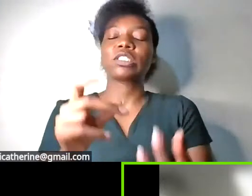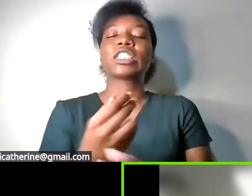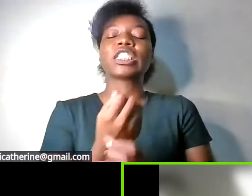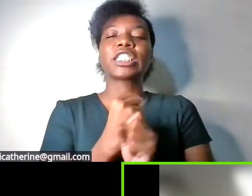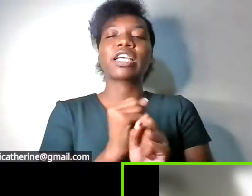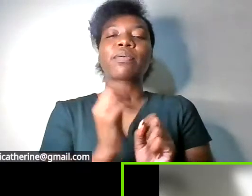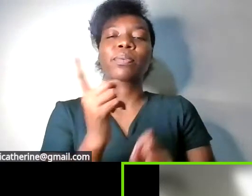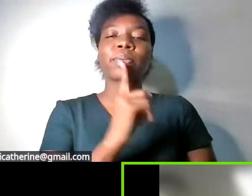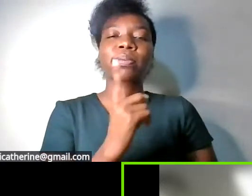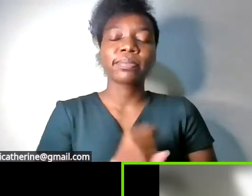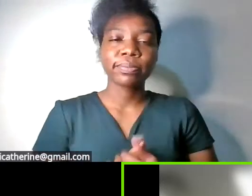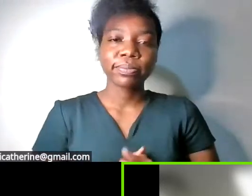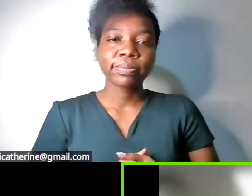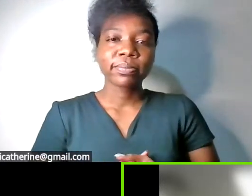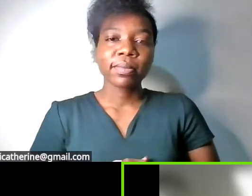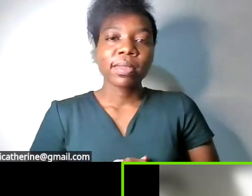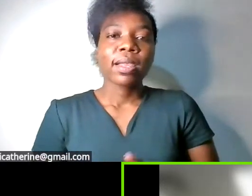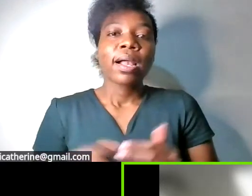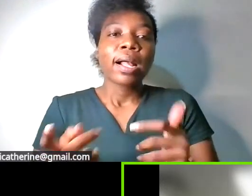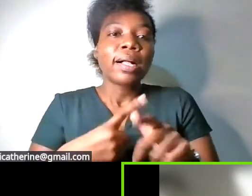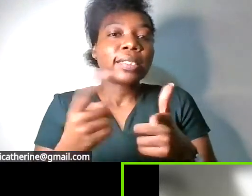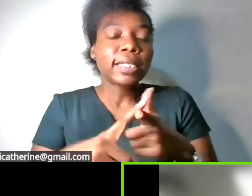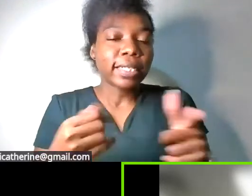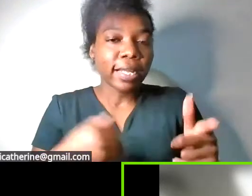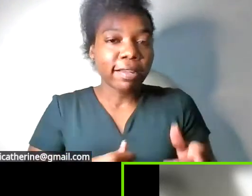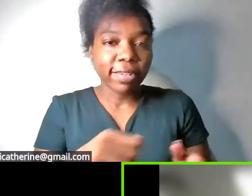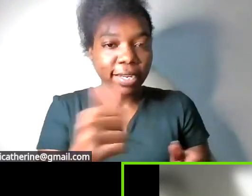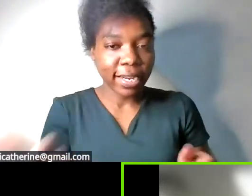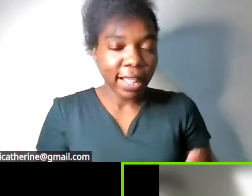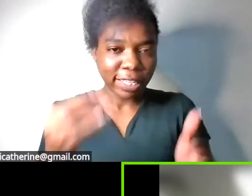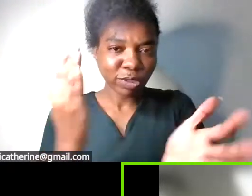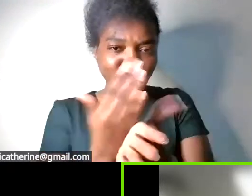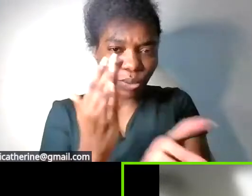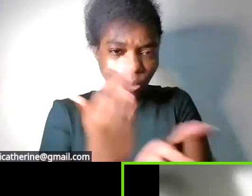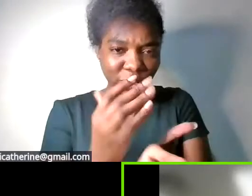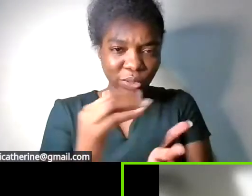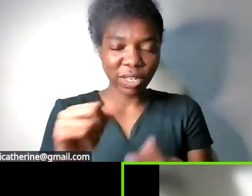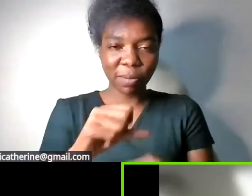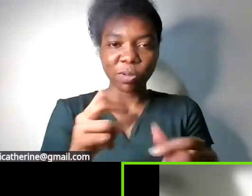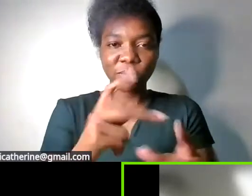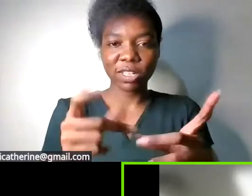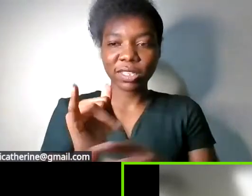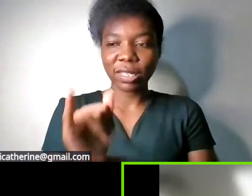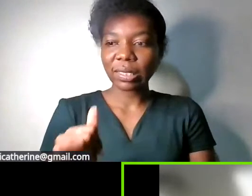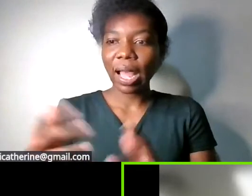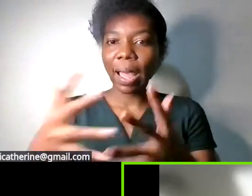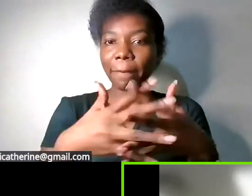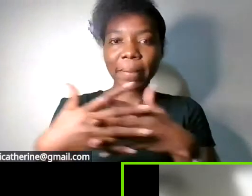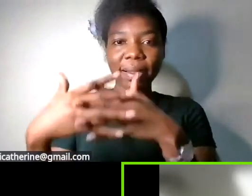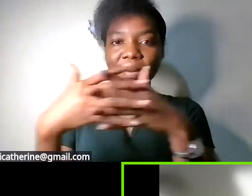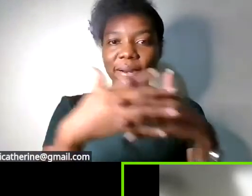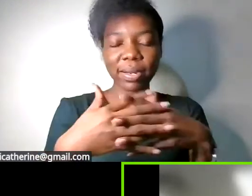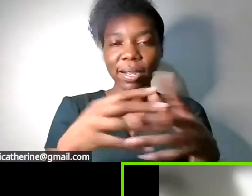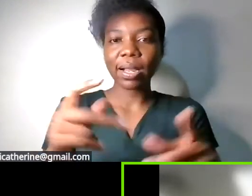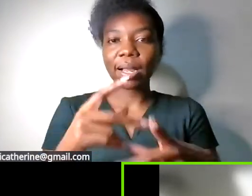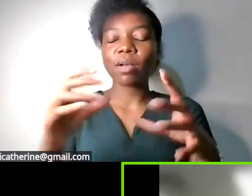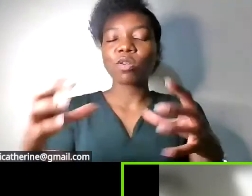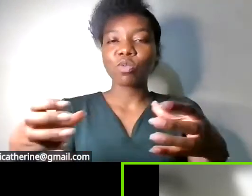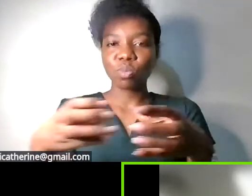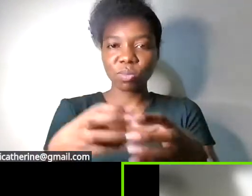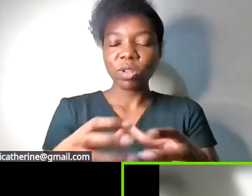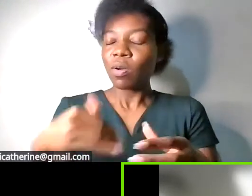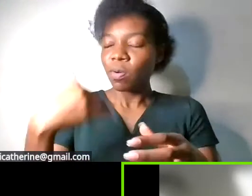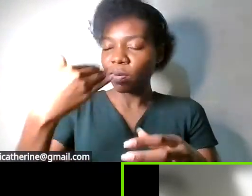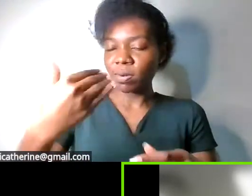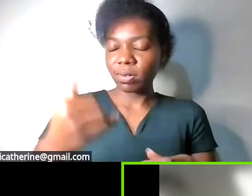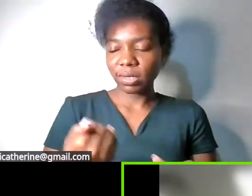Another great fact about Toronto is the fact that most American companies treat Toronto as a big market city where they get to